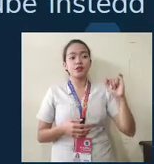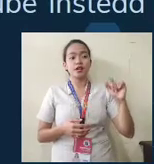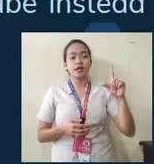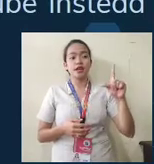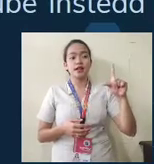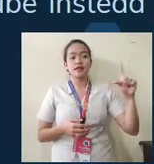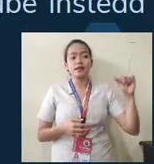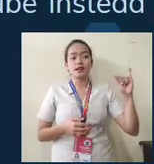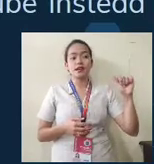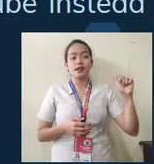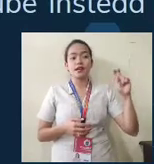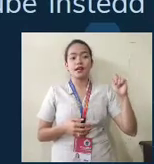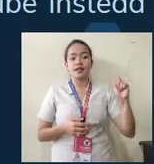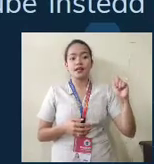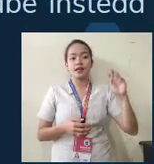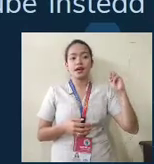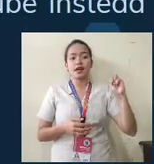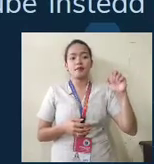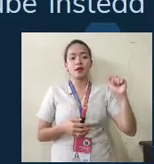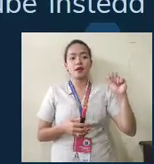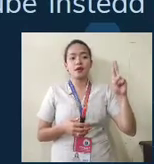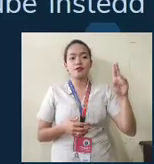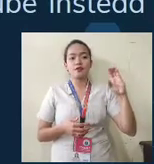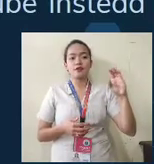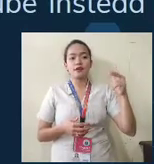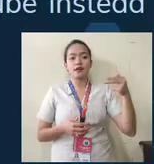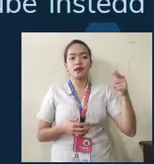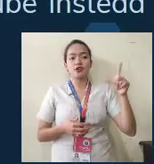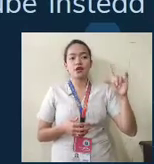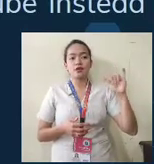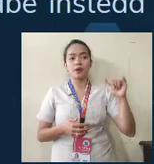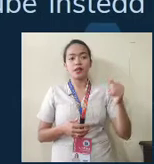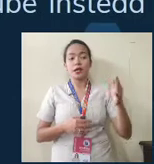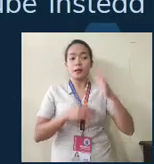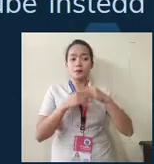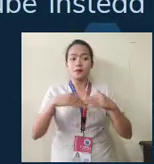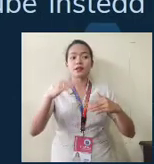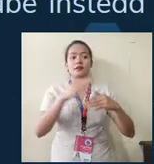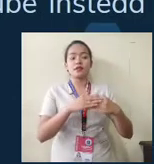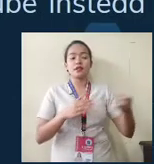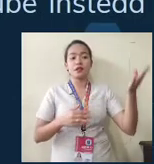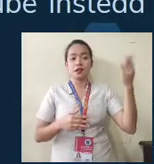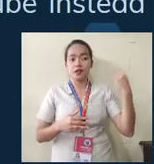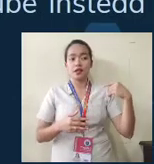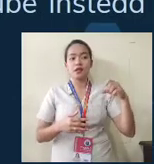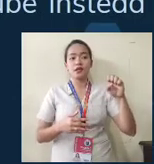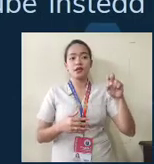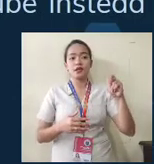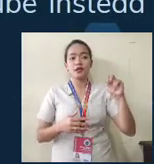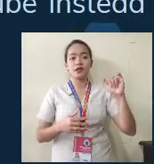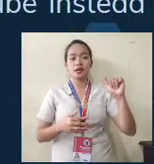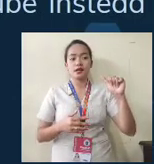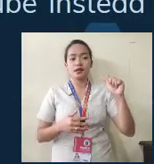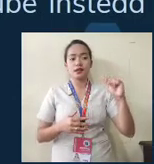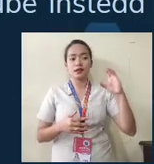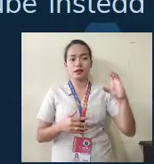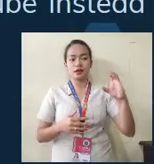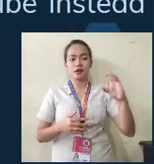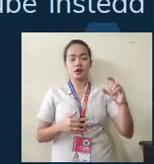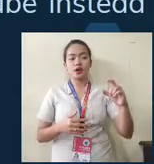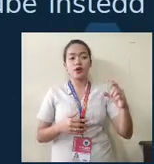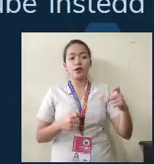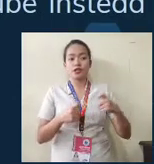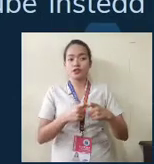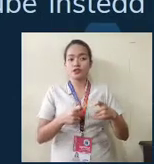or Electronic Numerical Integrator and Computer. It uses vacuum